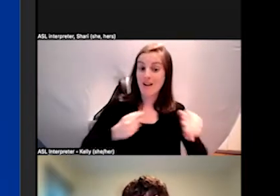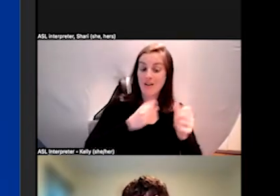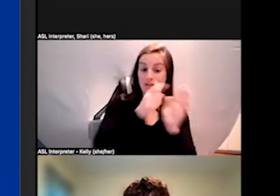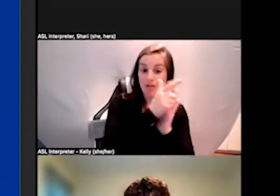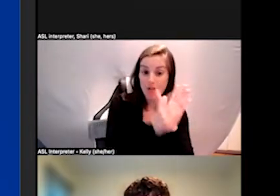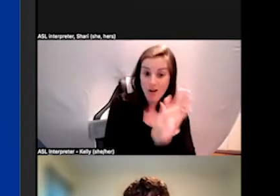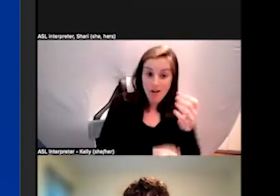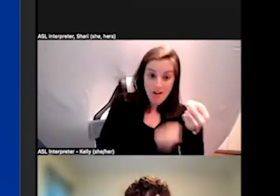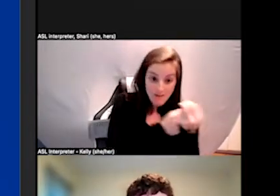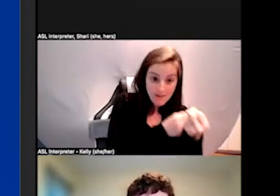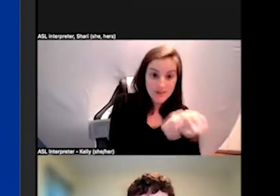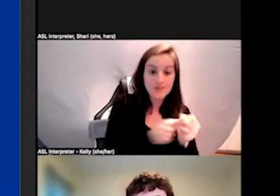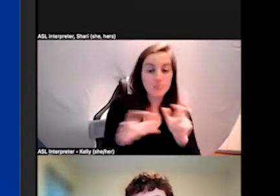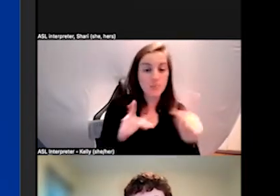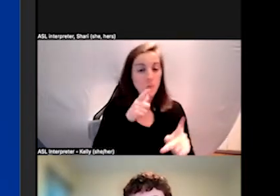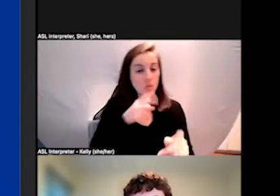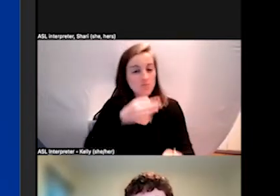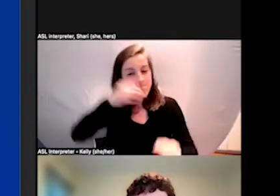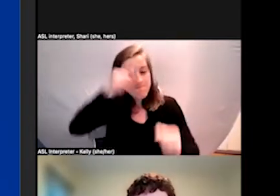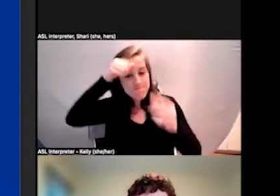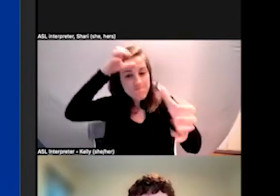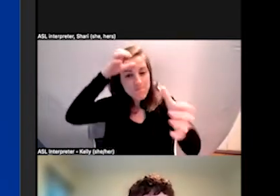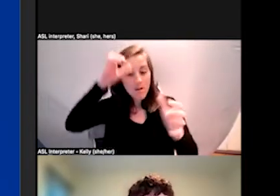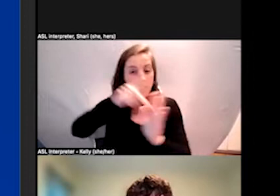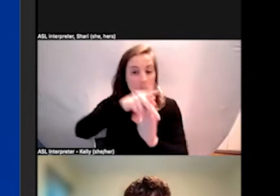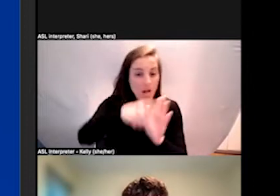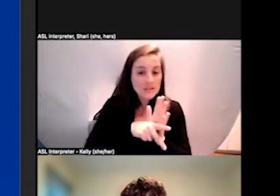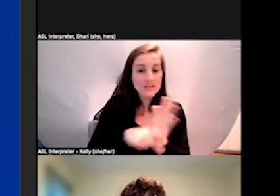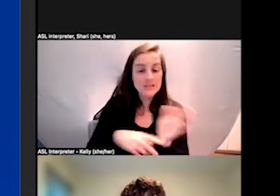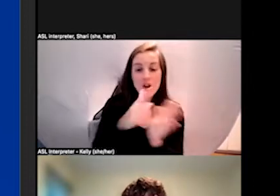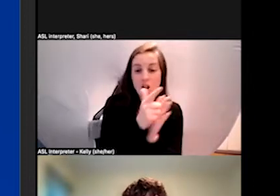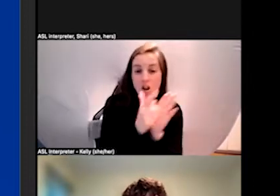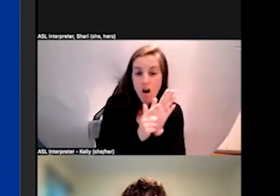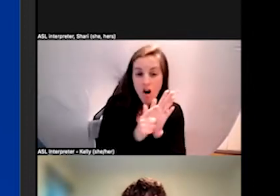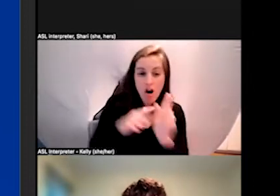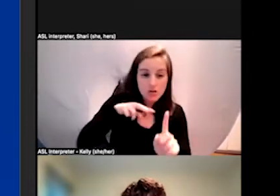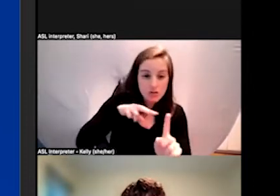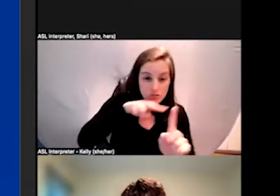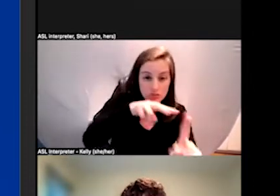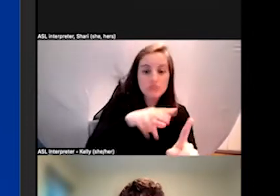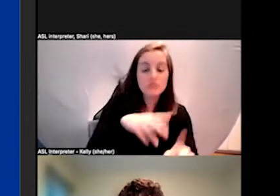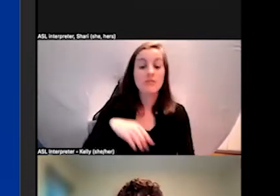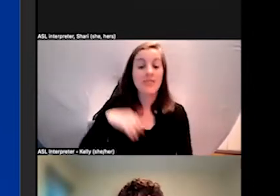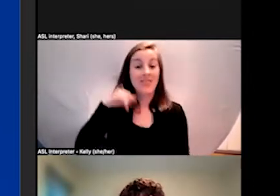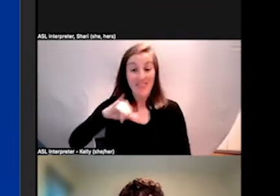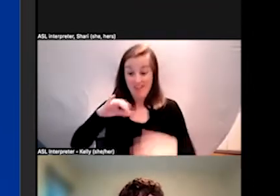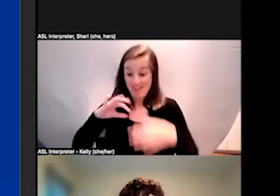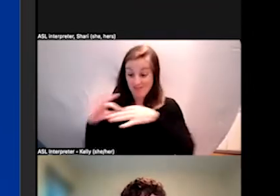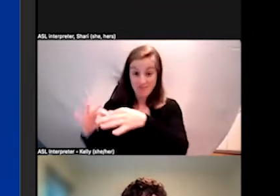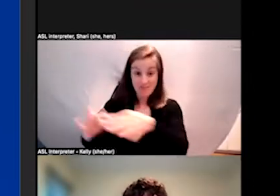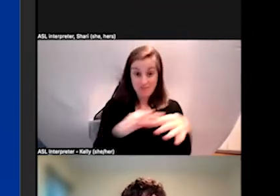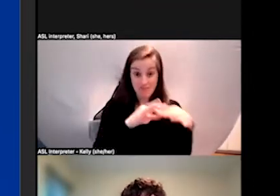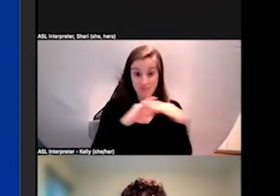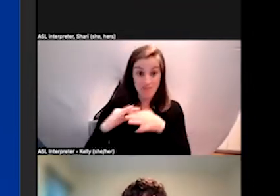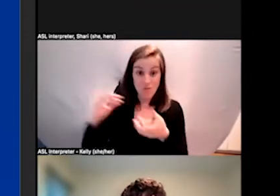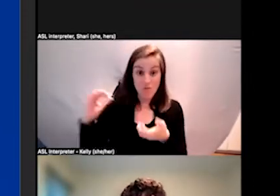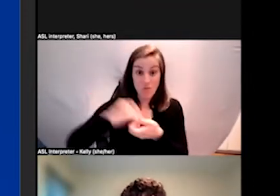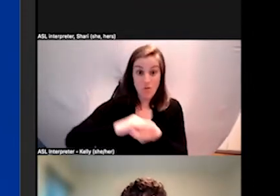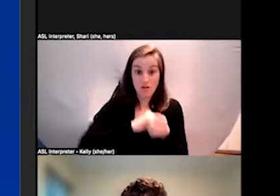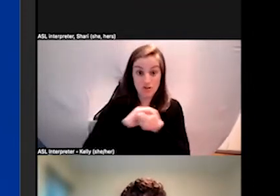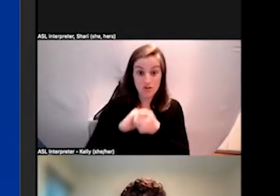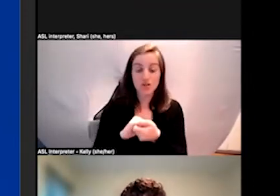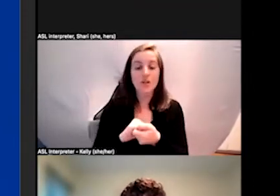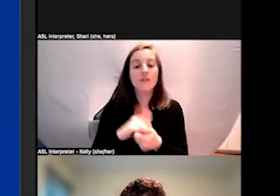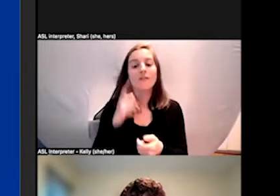in policy and bill tracking. And this is a coalition dedicated to providing, securing,